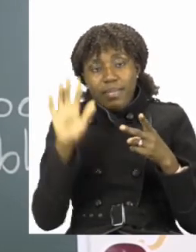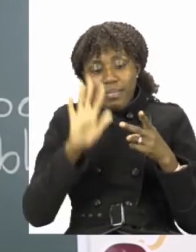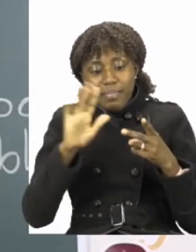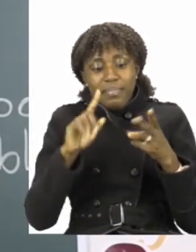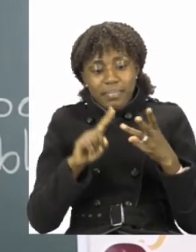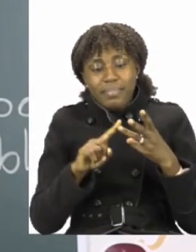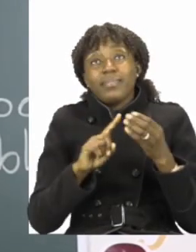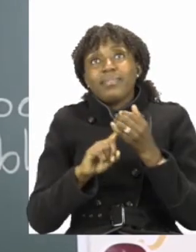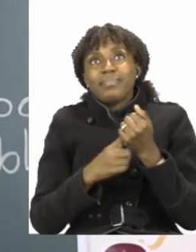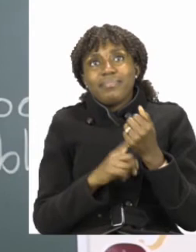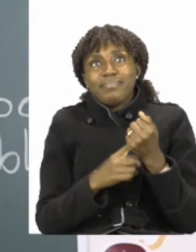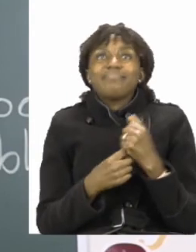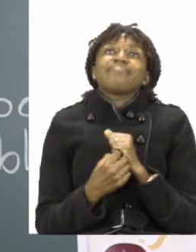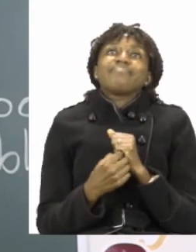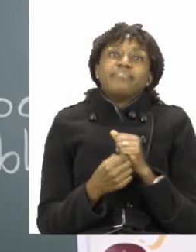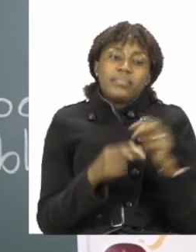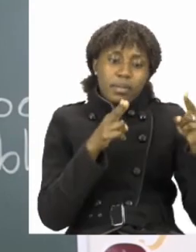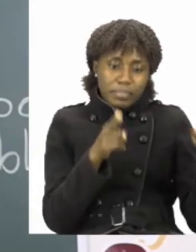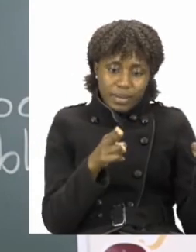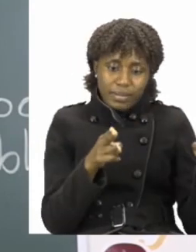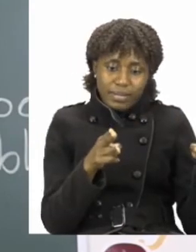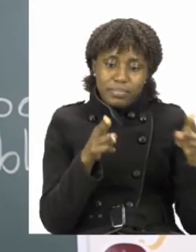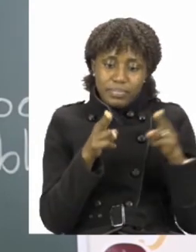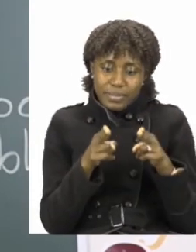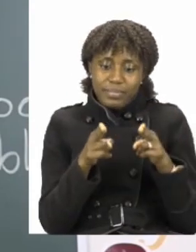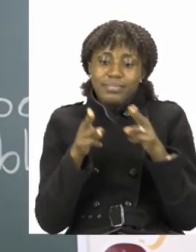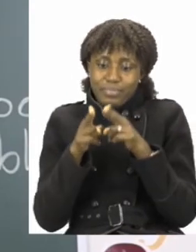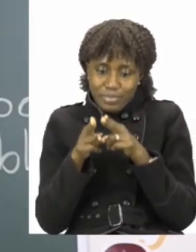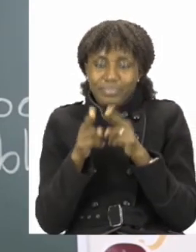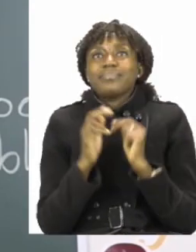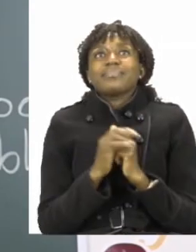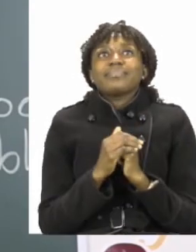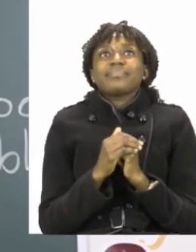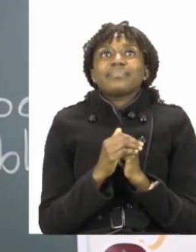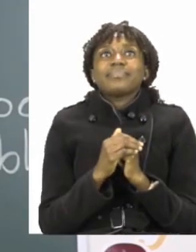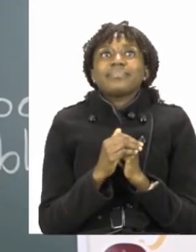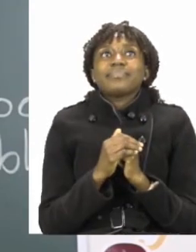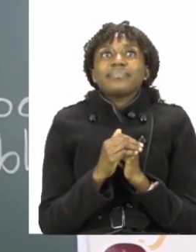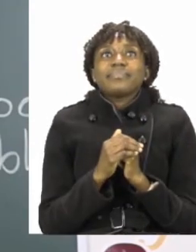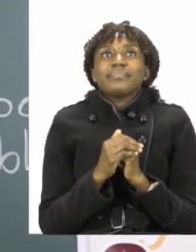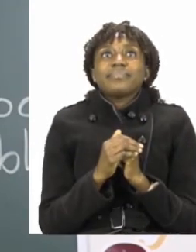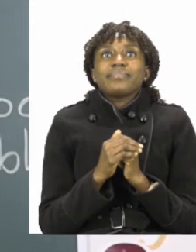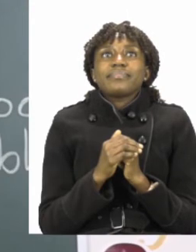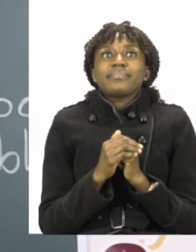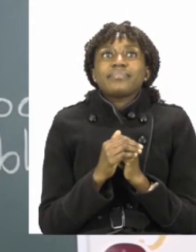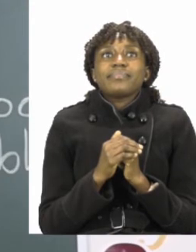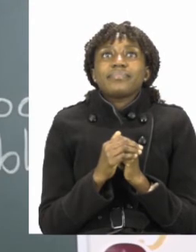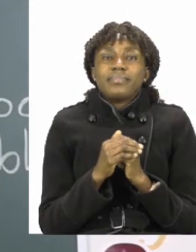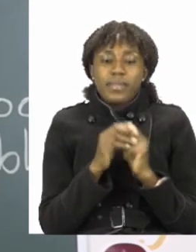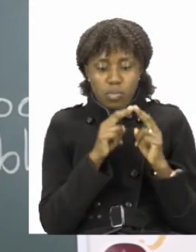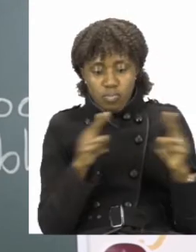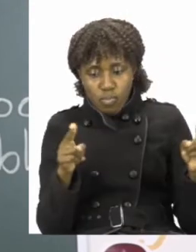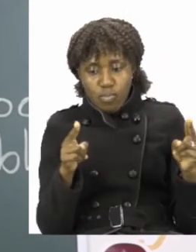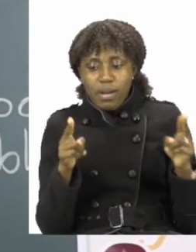one will be our sharpener. So this is the order that we have arranged them in, from longest